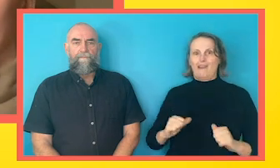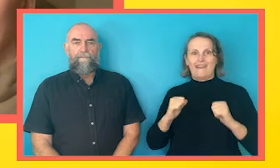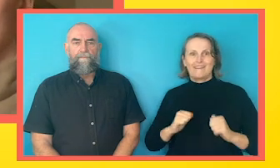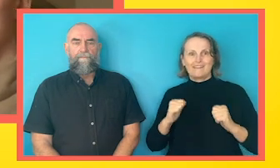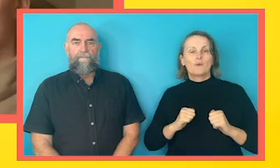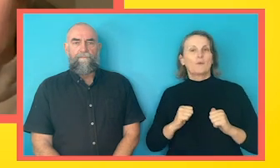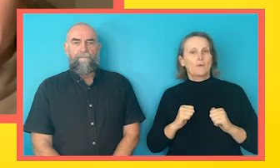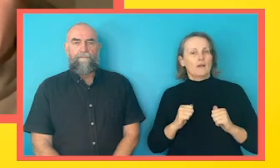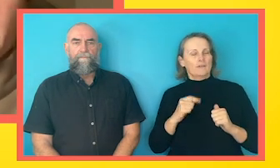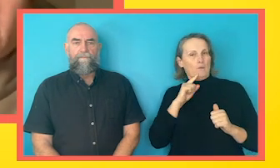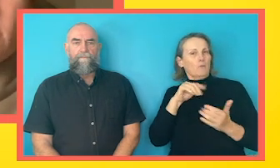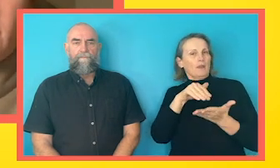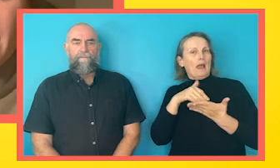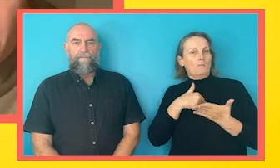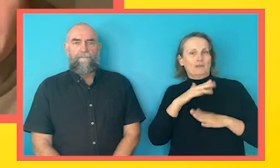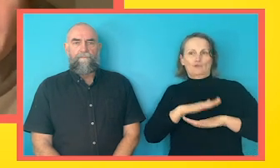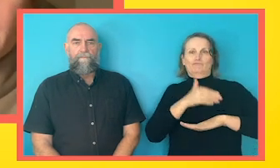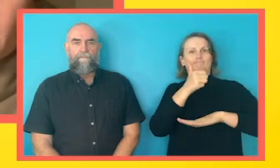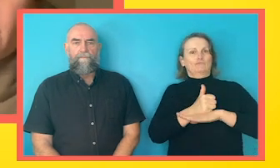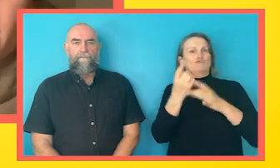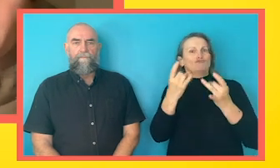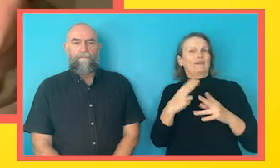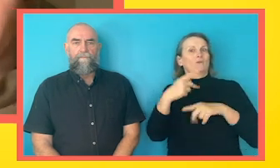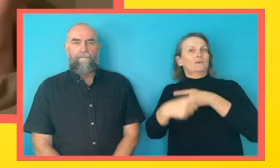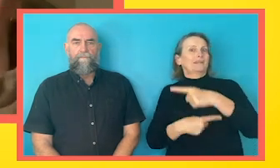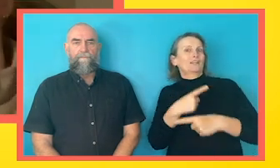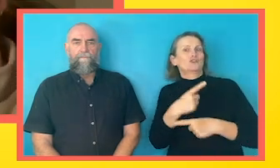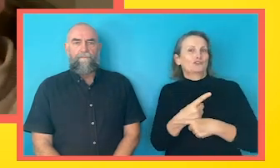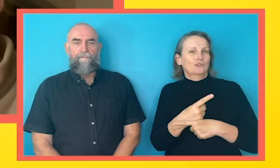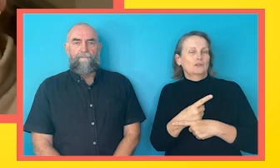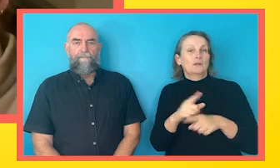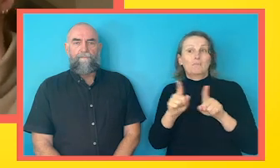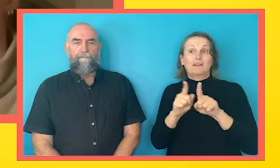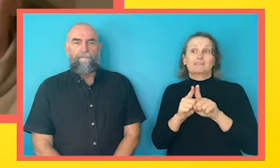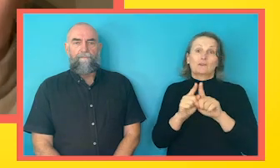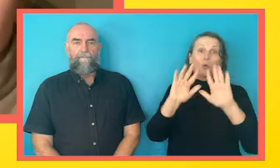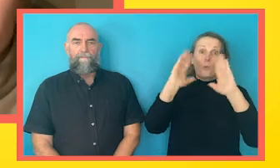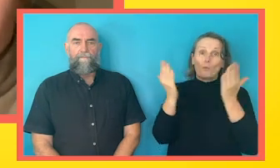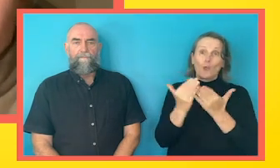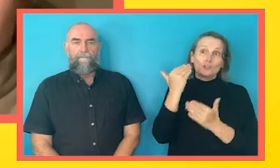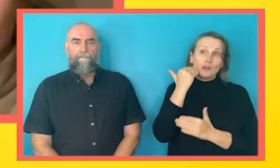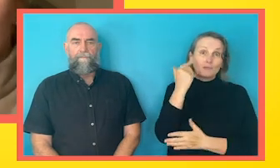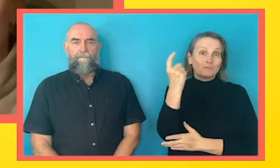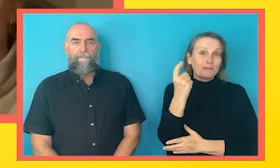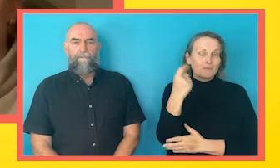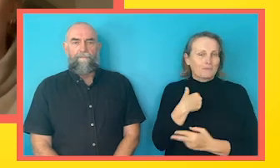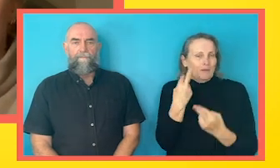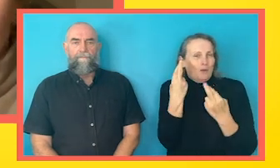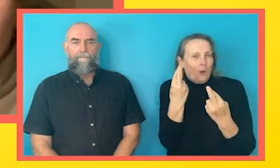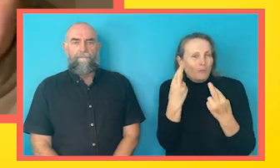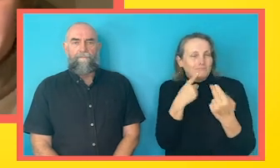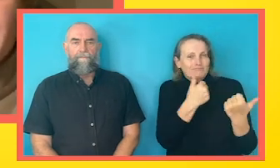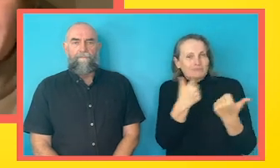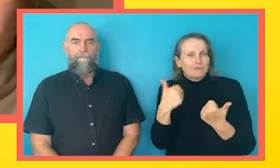really set me up for next year especially, but also the upcoming World Championships. So I'm very hopeful, and I've got a